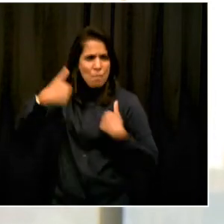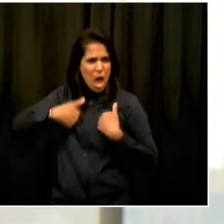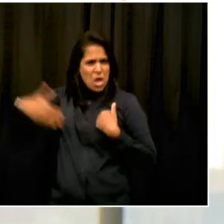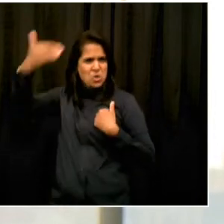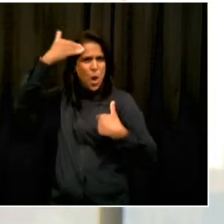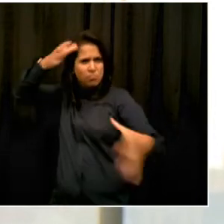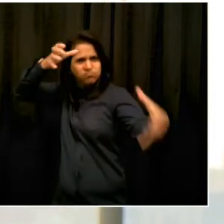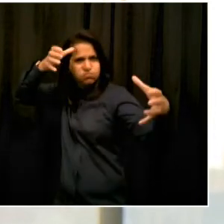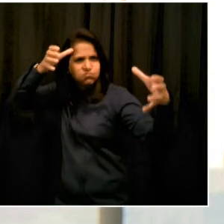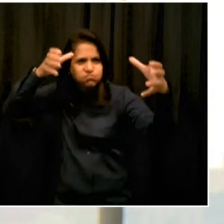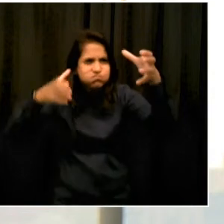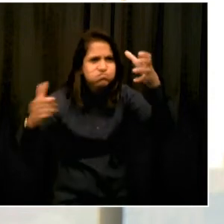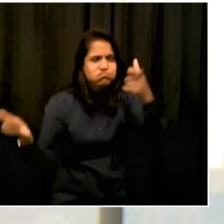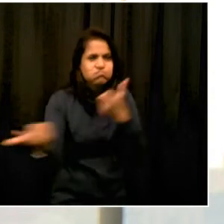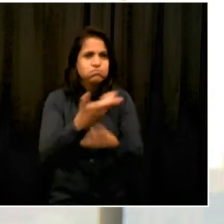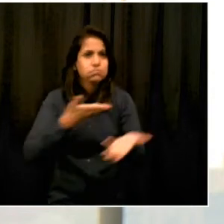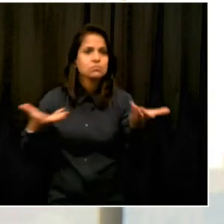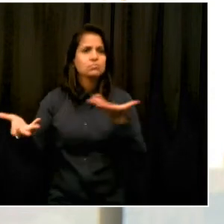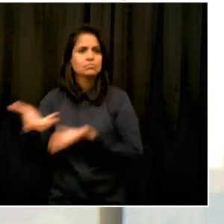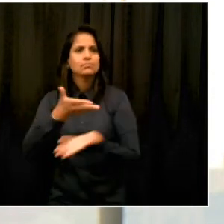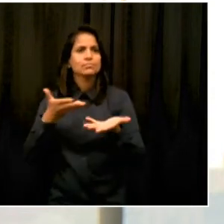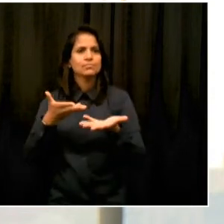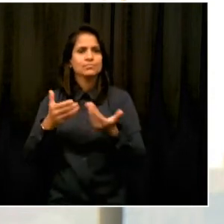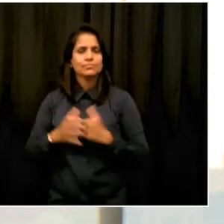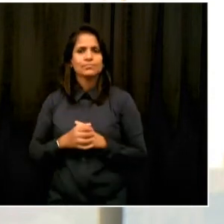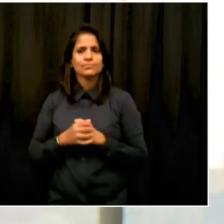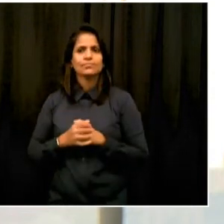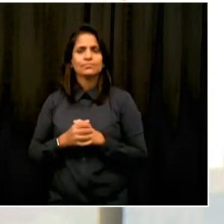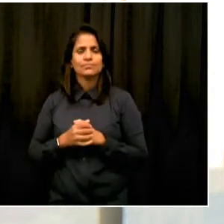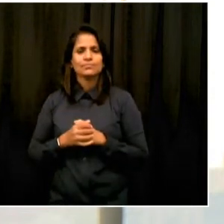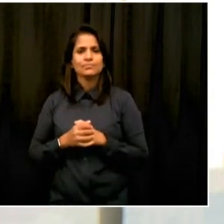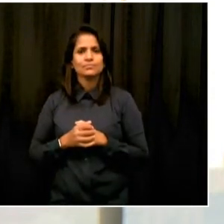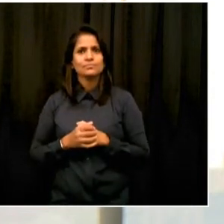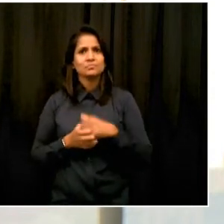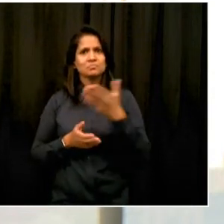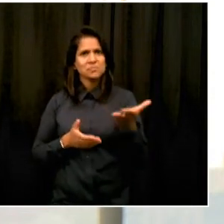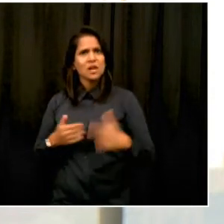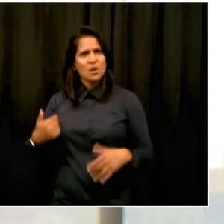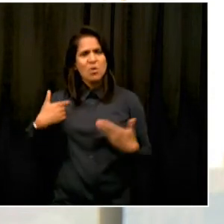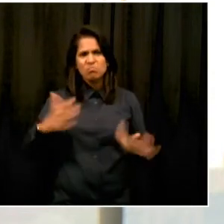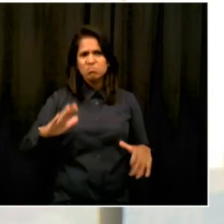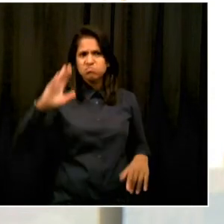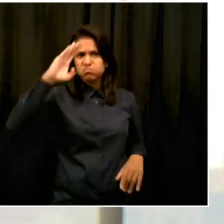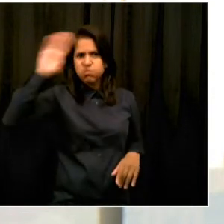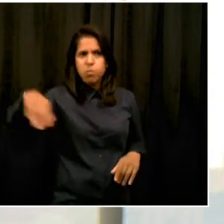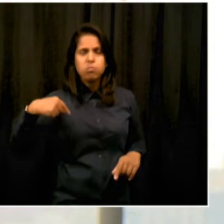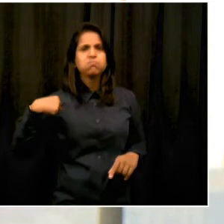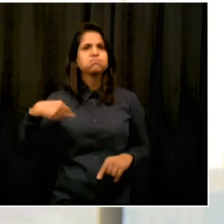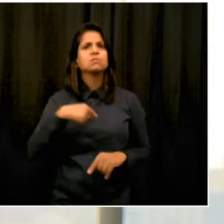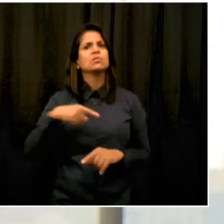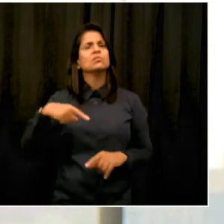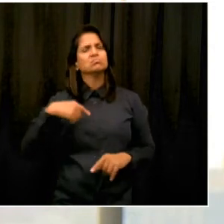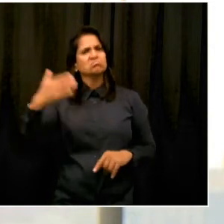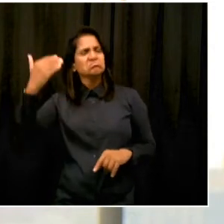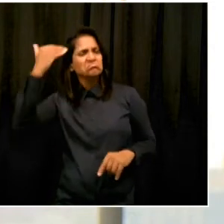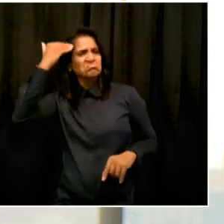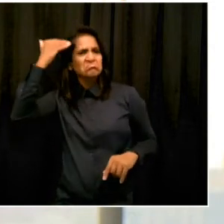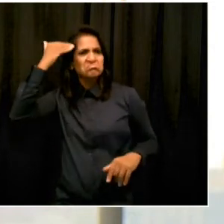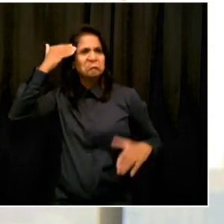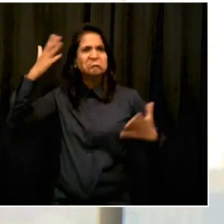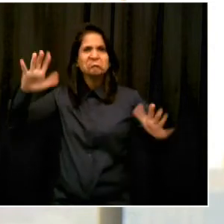is like nowhere else in the world. There will be a rebirth. There will be